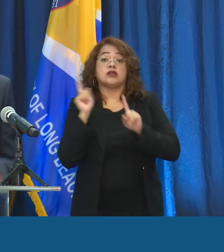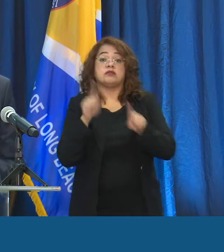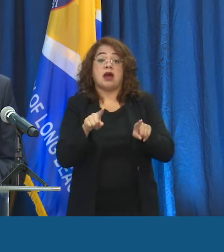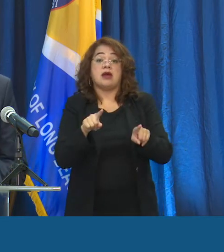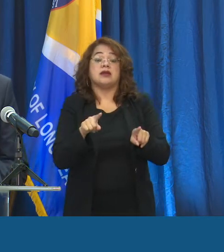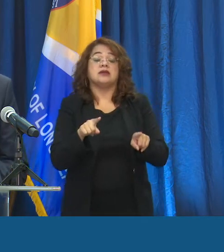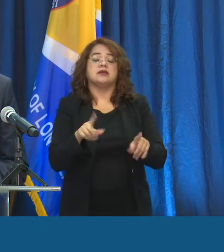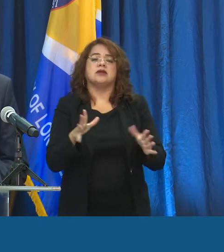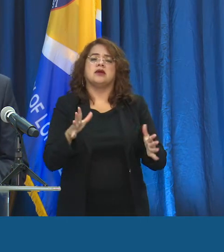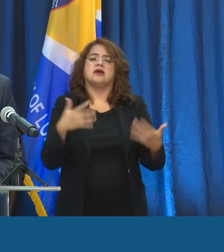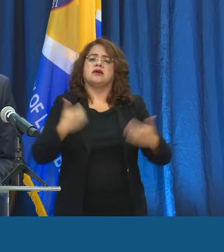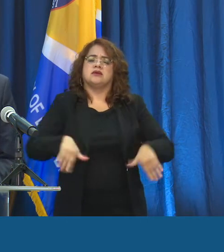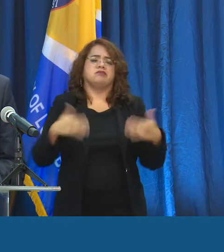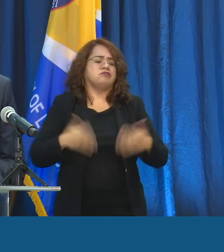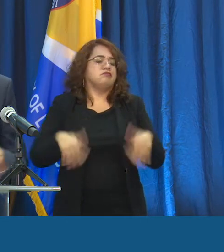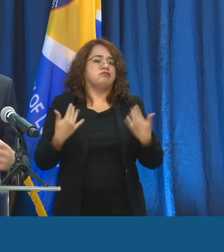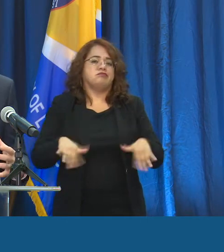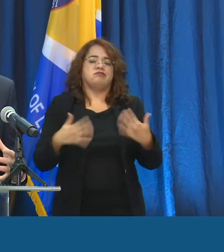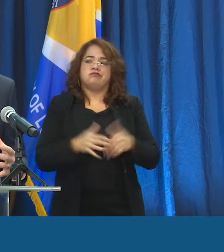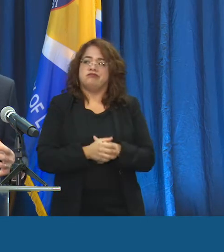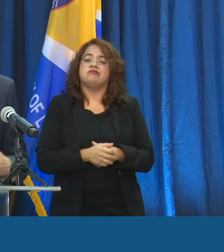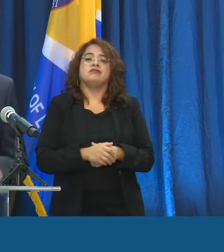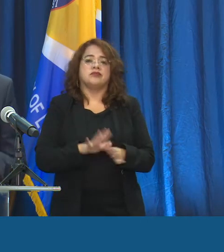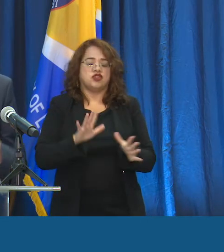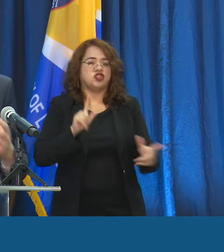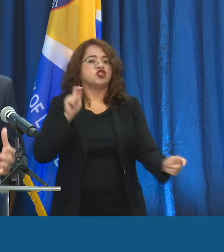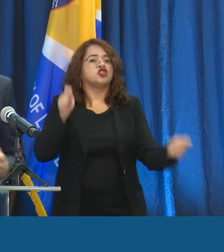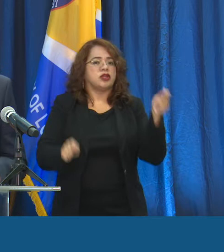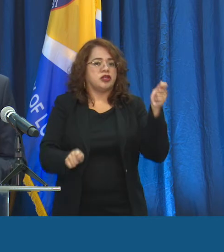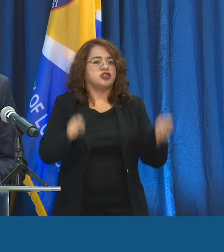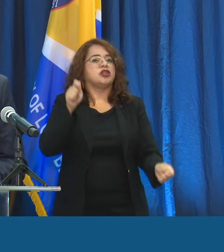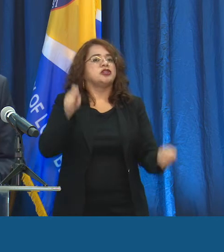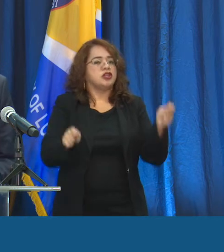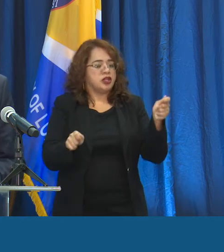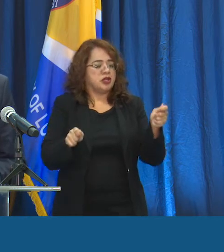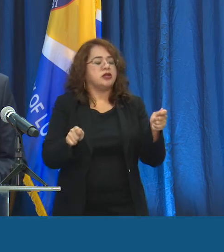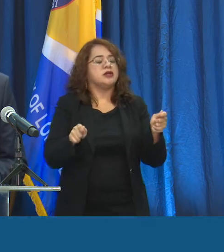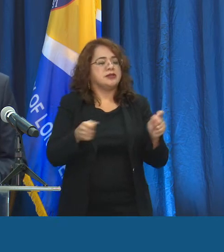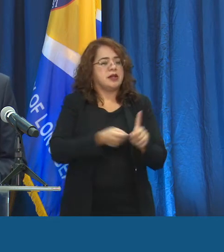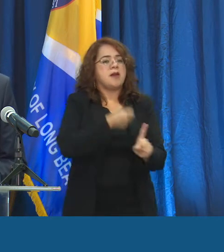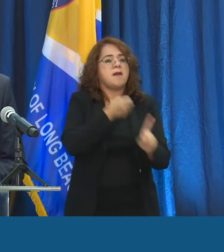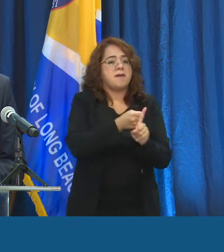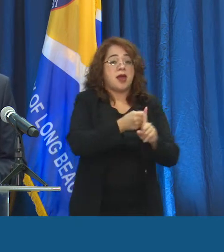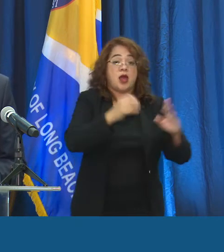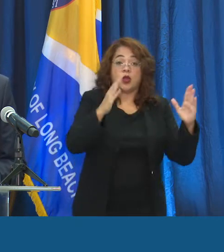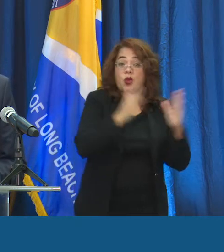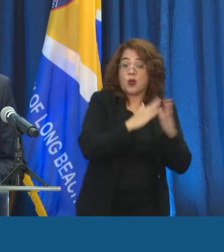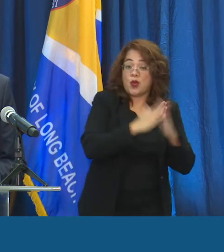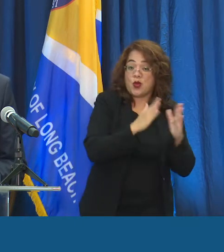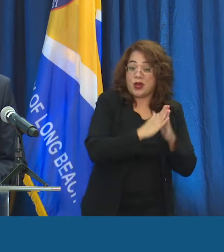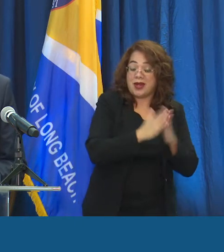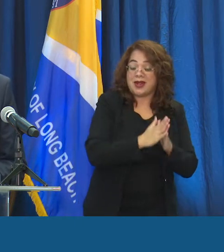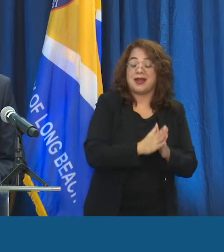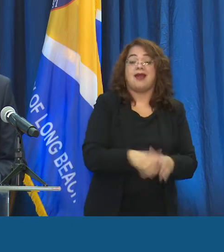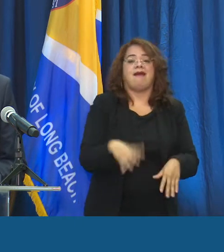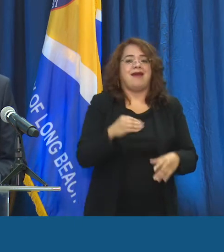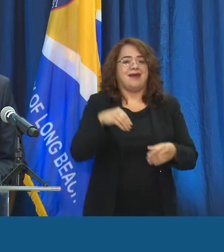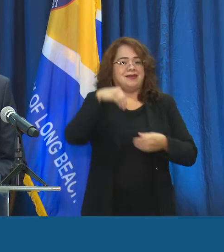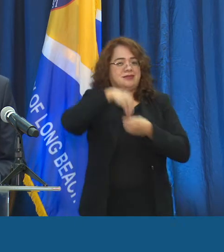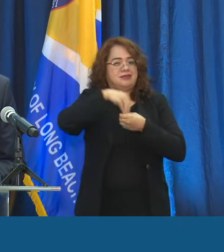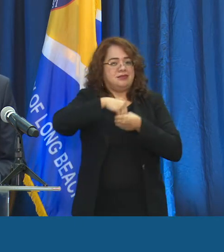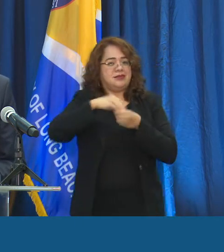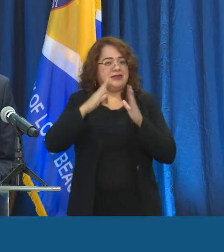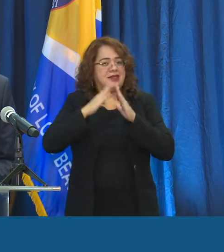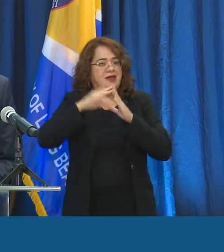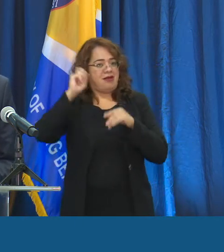really changed life in the city government, but also in our entire community. And so we've responded very swiftly to the biggest health